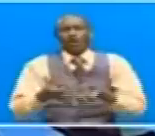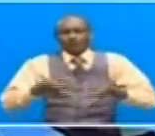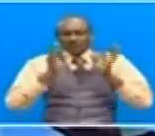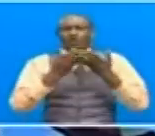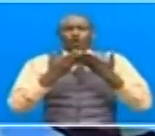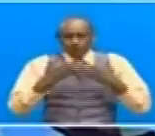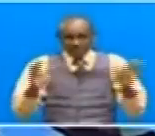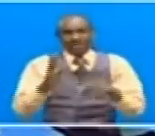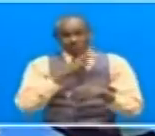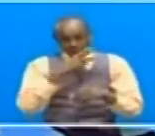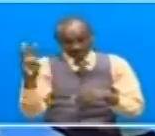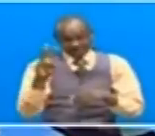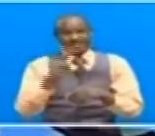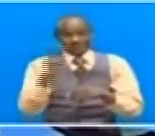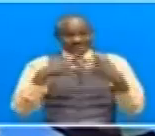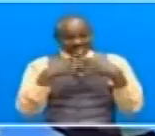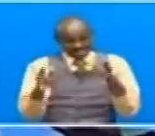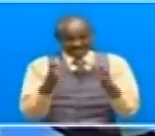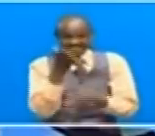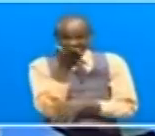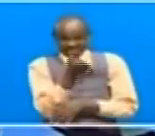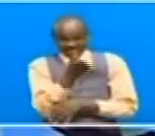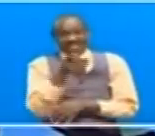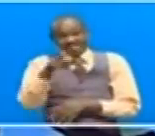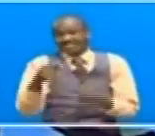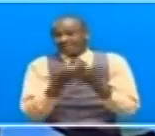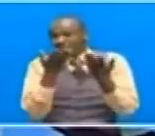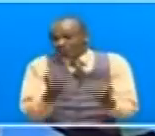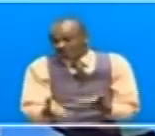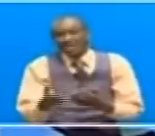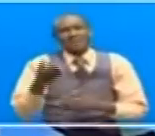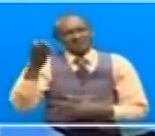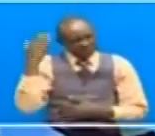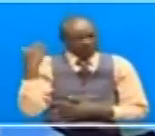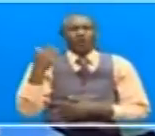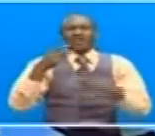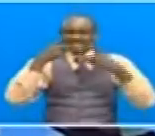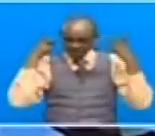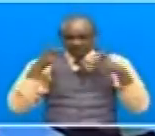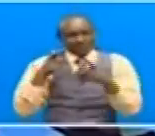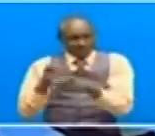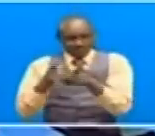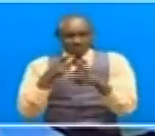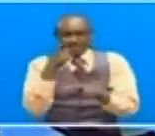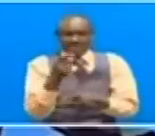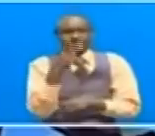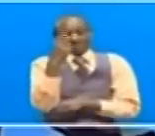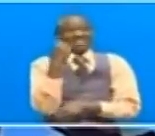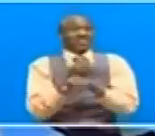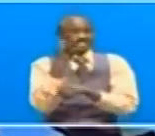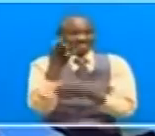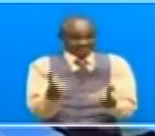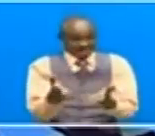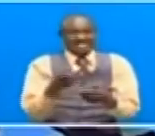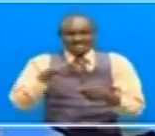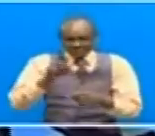Westage Shopping Mall. The mall which was the scene of one of the country's worst terror attacks in 2013, has